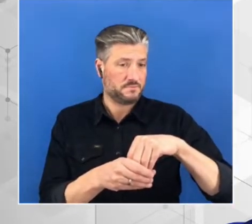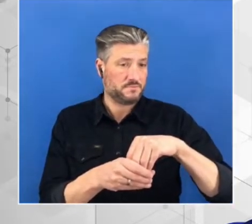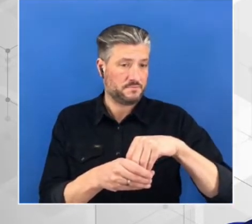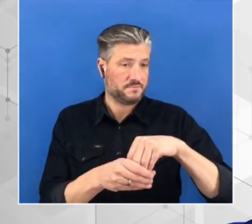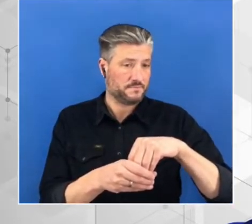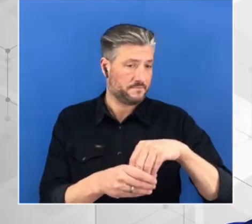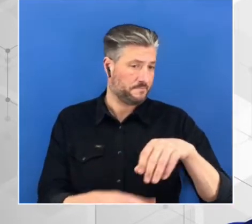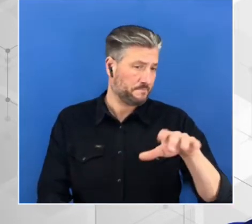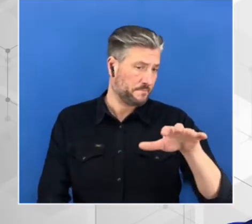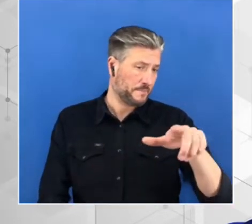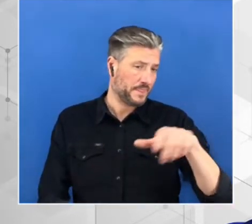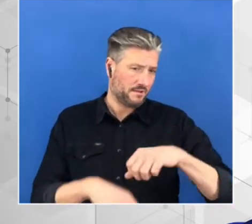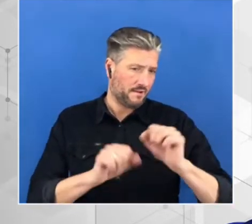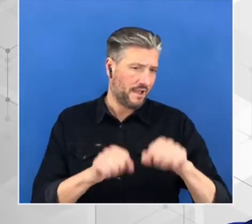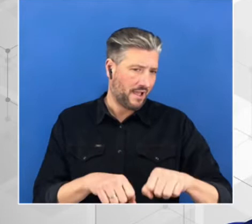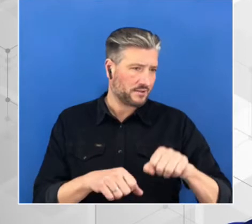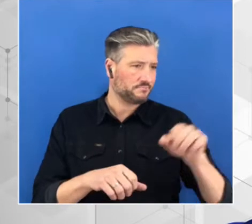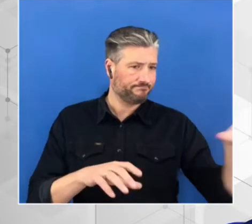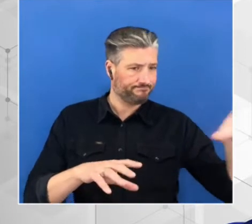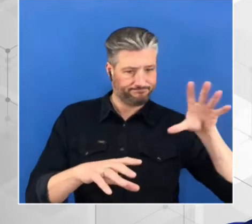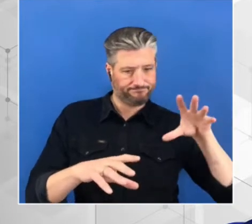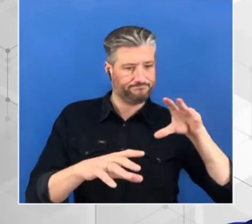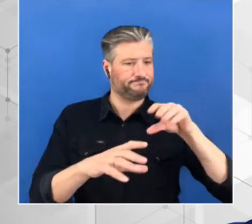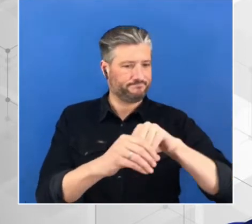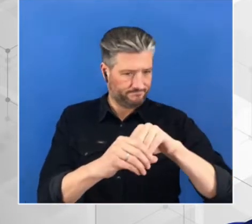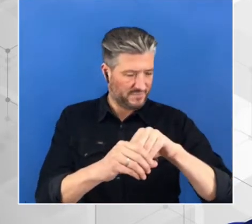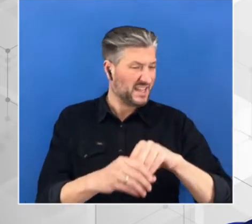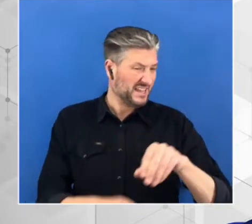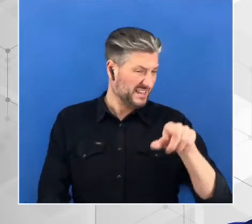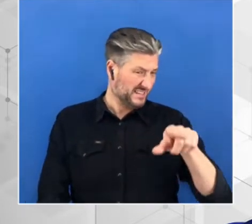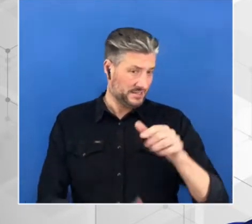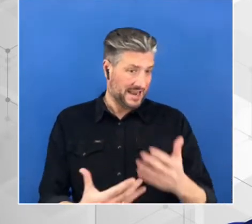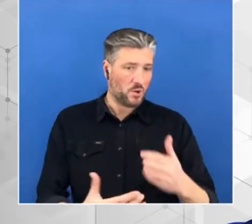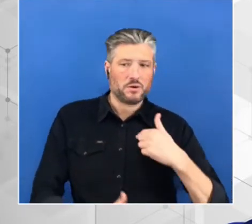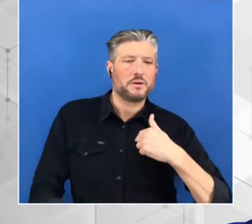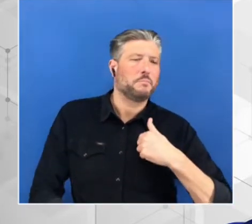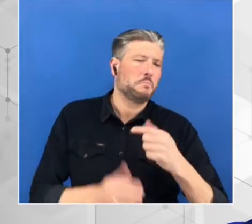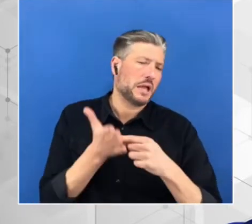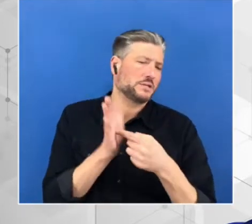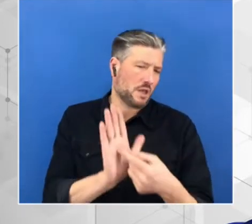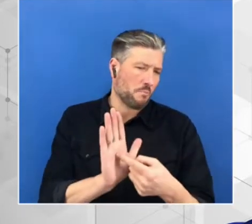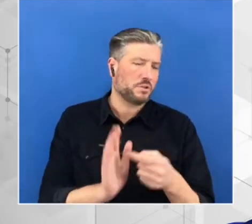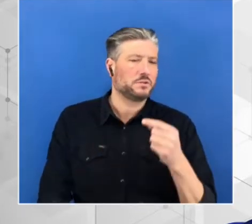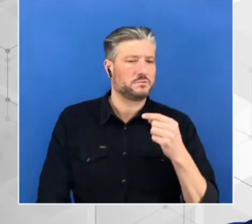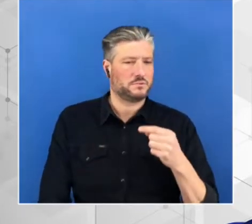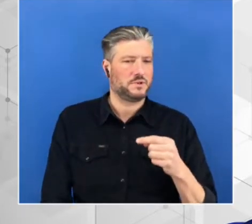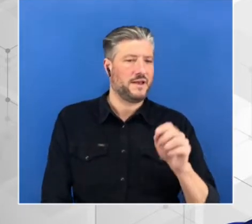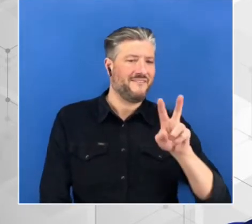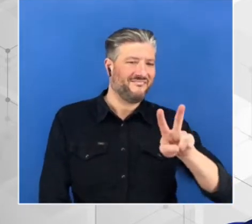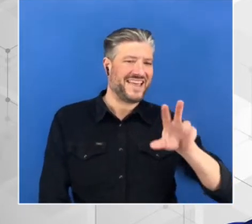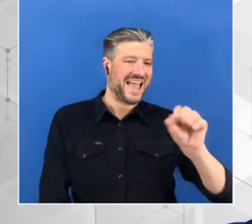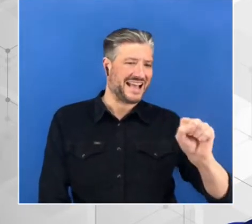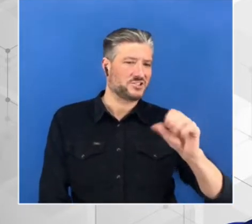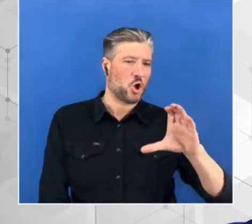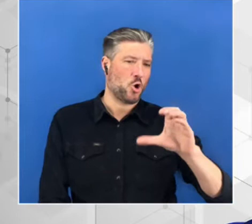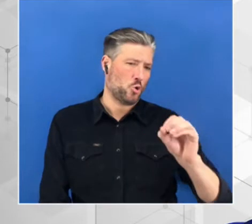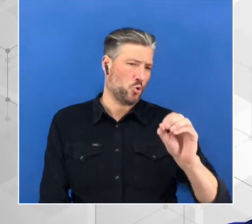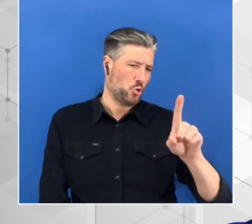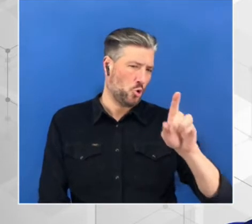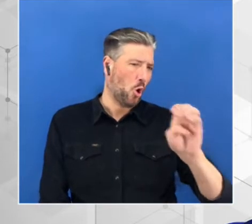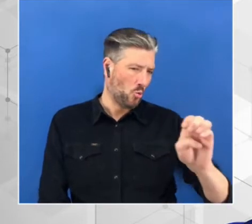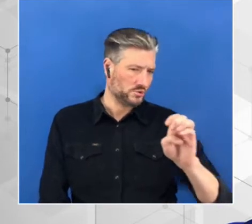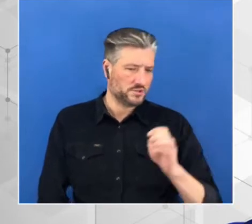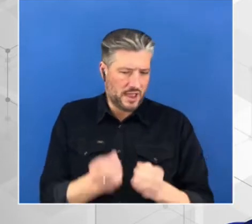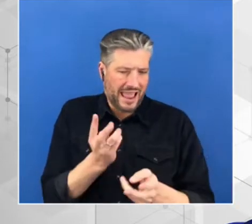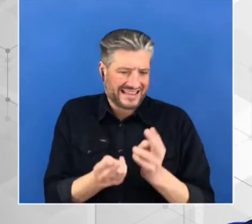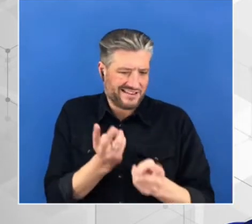your code editor, in my case, is Visual Studio Code, is going to give me this wavy